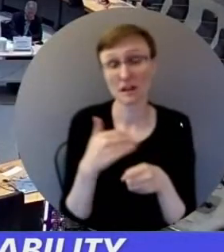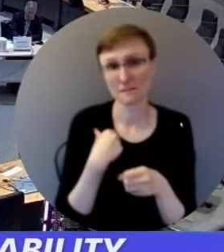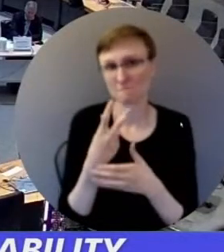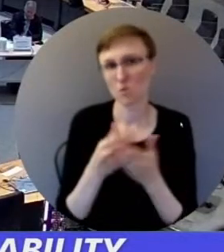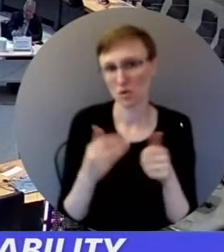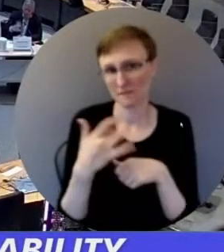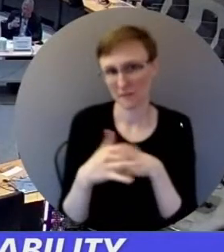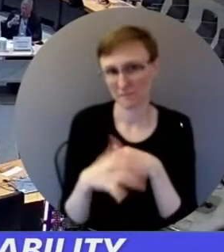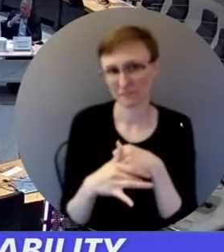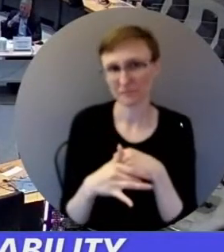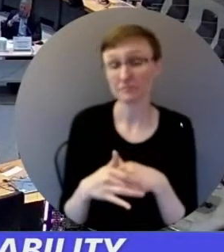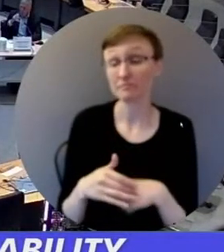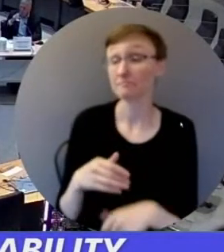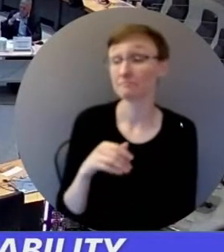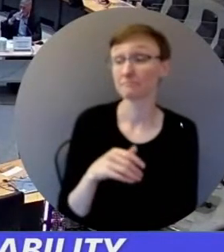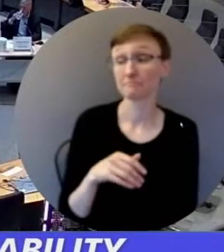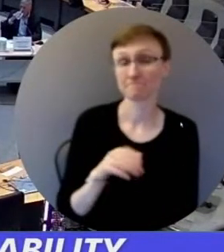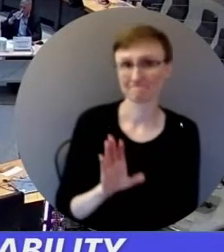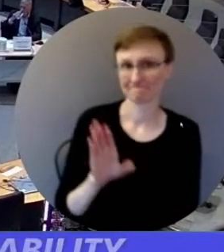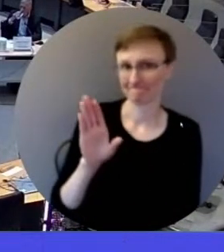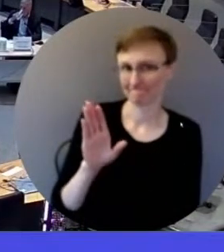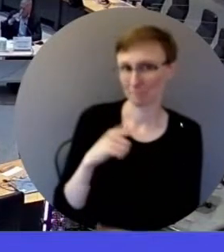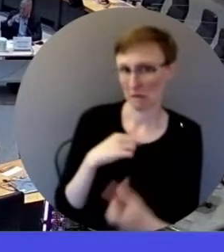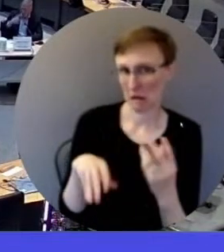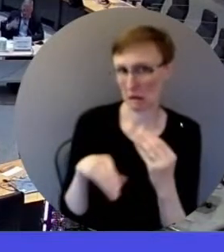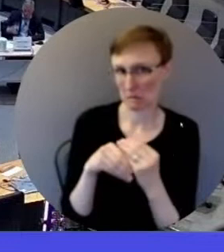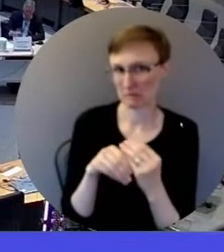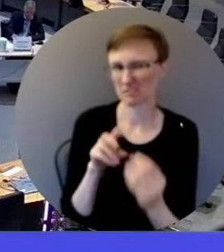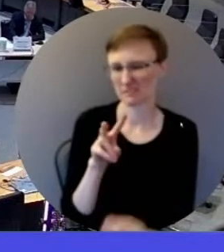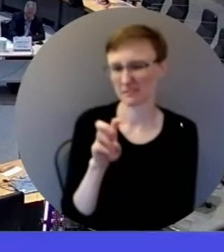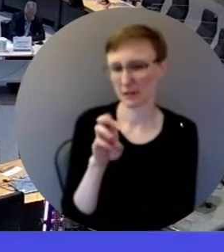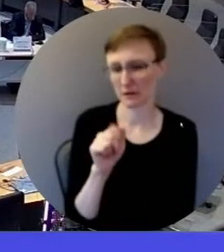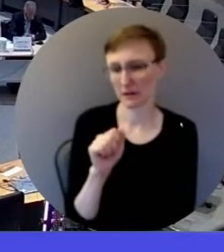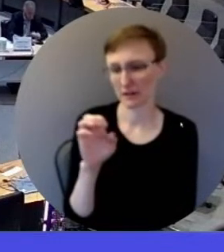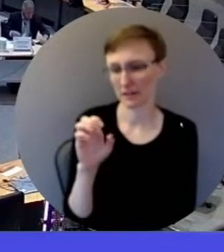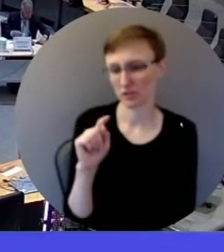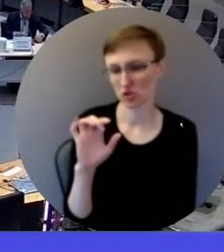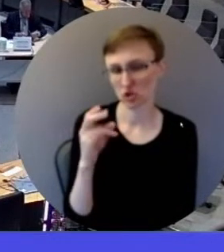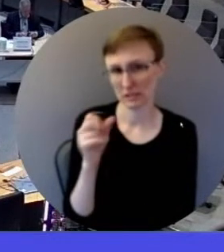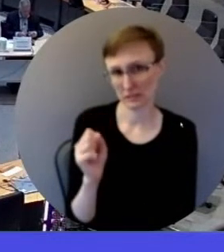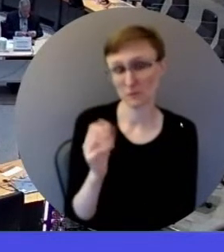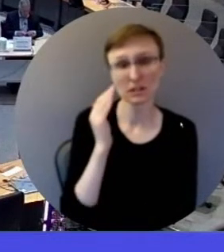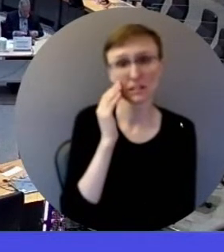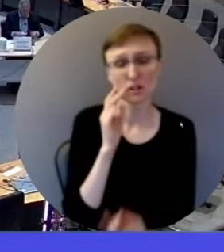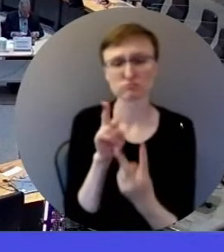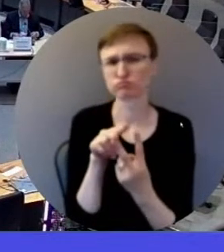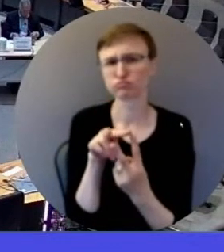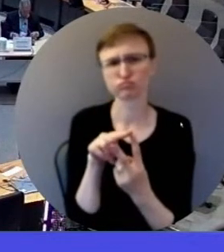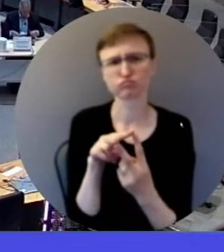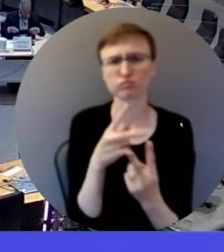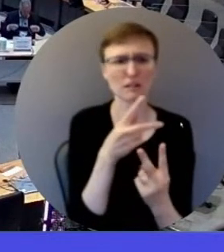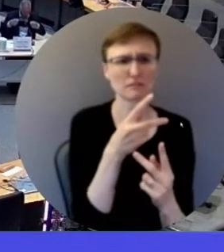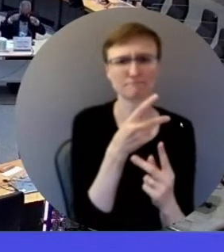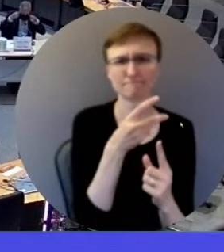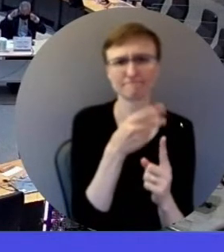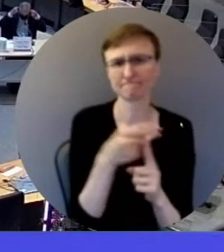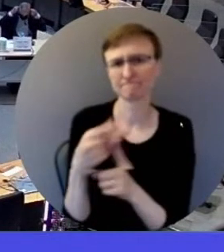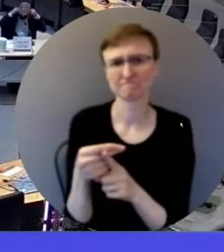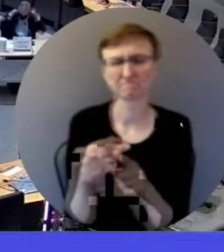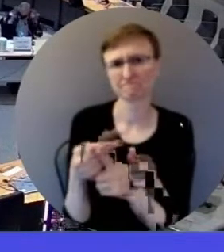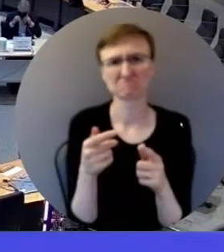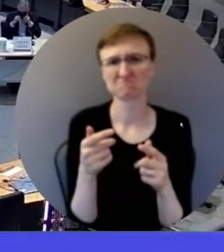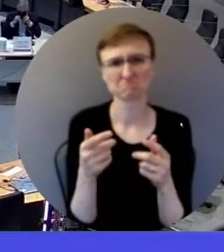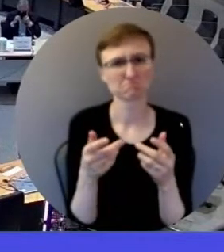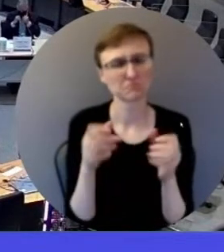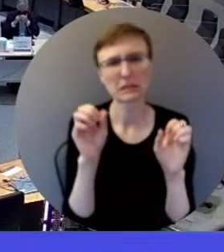Vera Etches, because we know these vaccines are interchangeable. So, the National Advisory Committee on Immunization